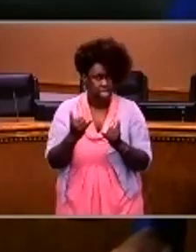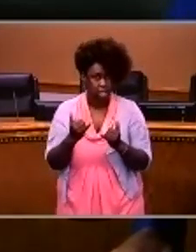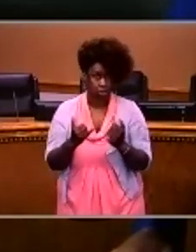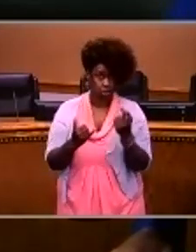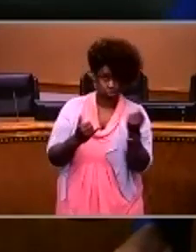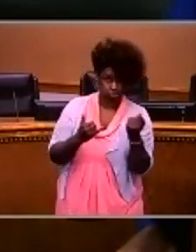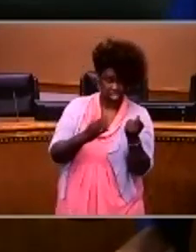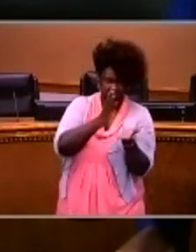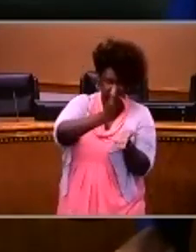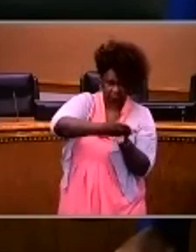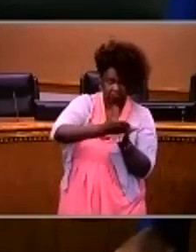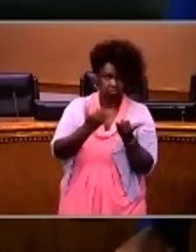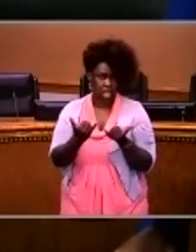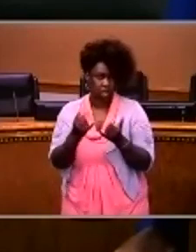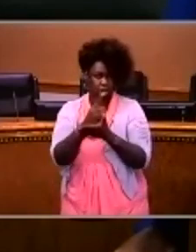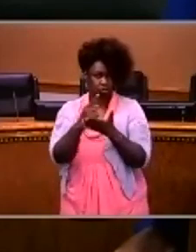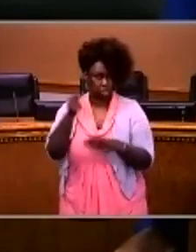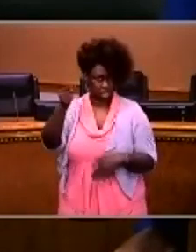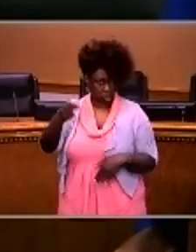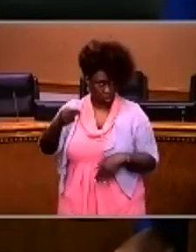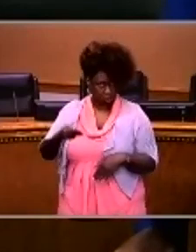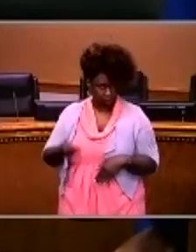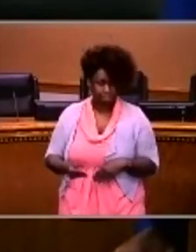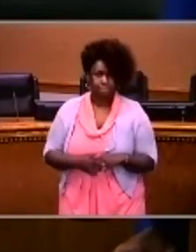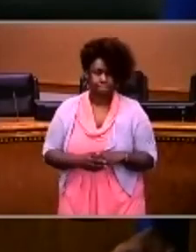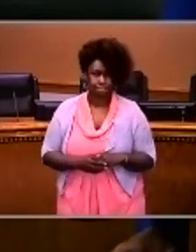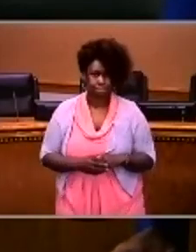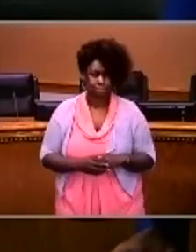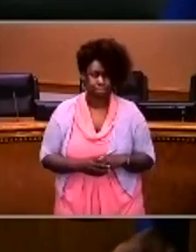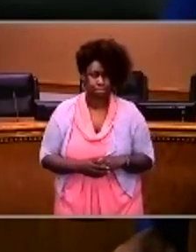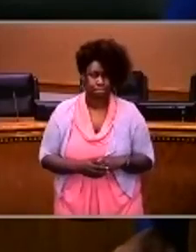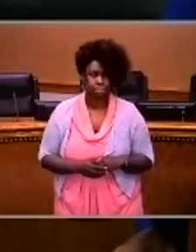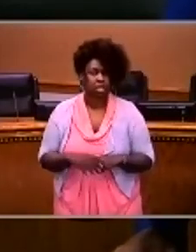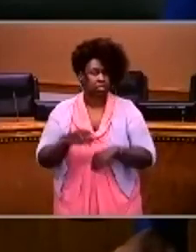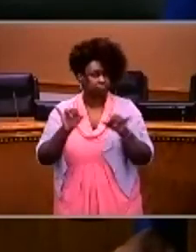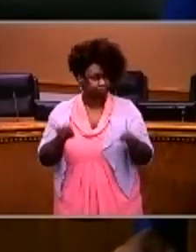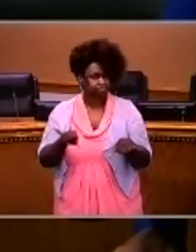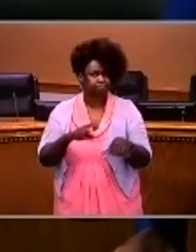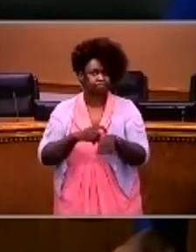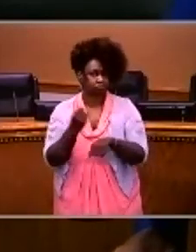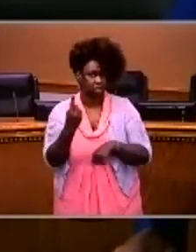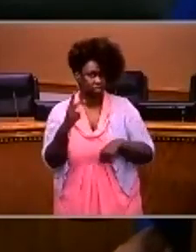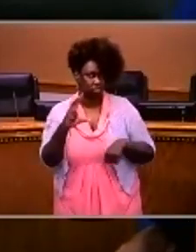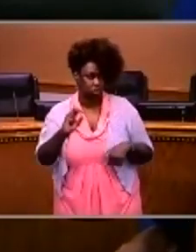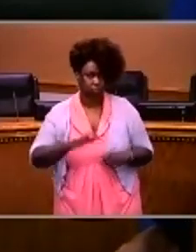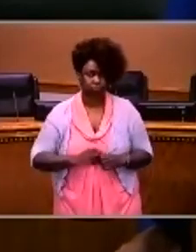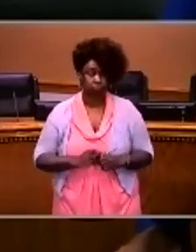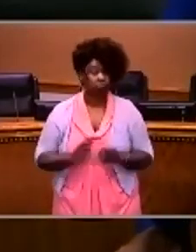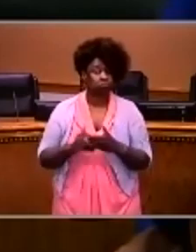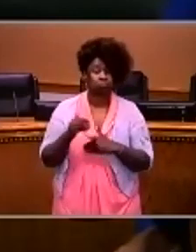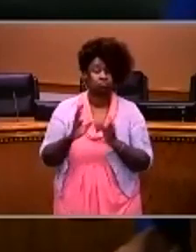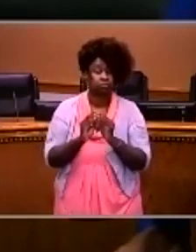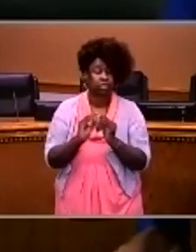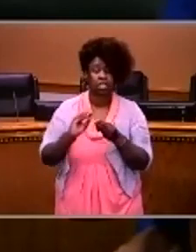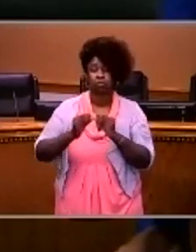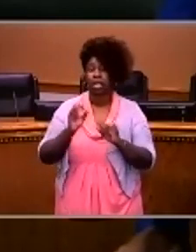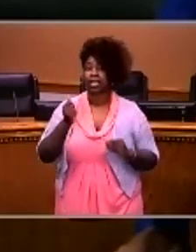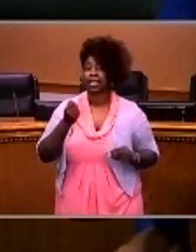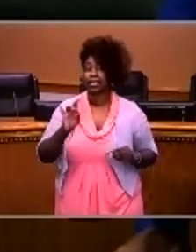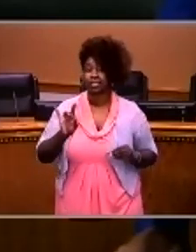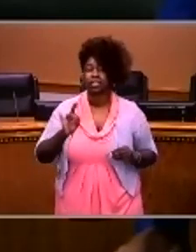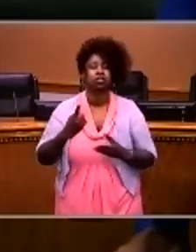media session per week now. We're hosting those on Thursdays, again, also at 11:30 a.m. So that next one, media session number 18, will